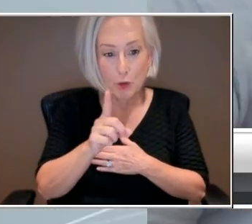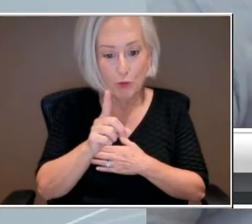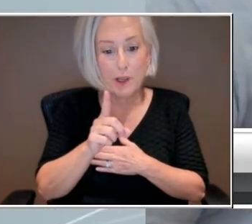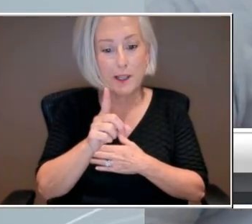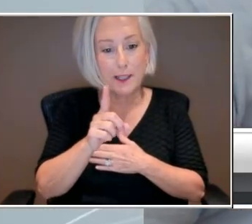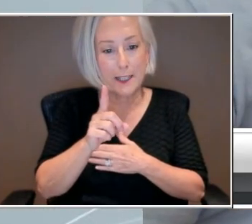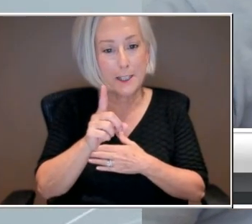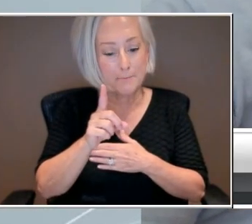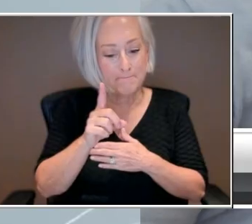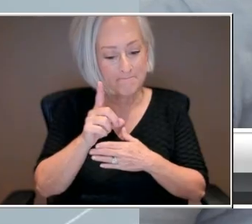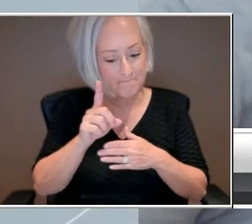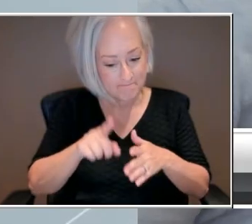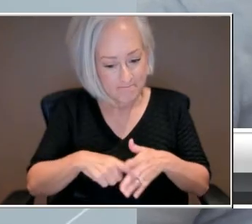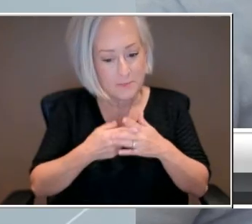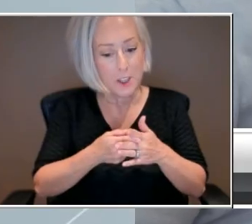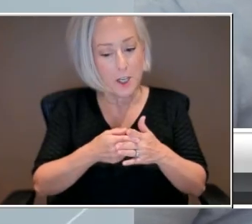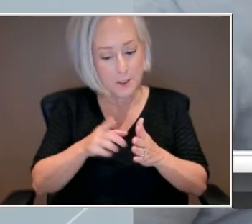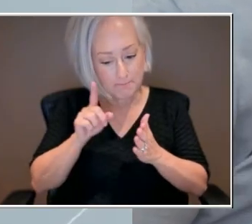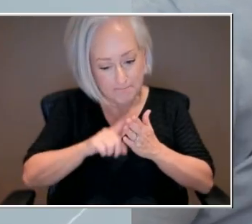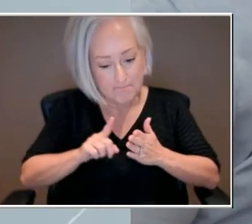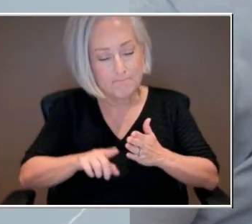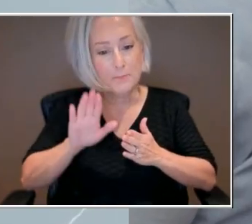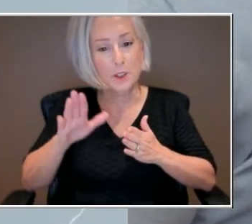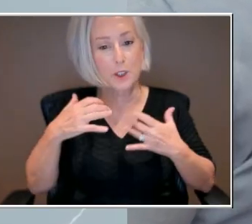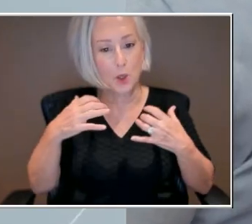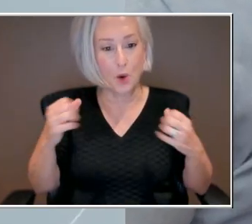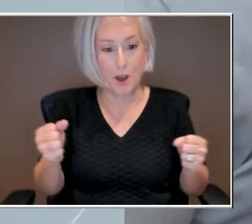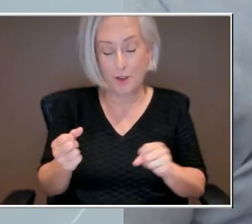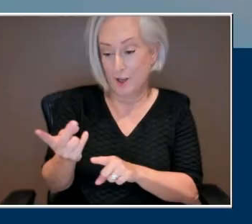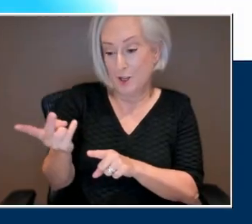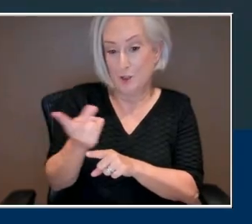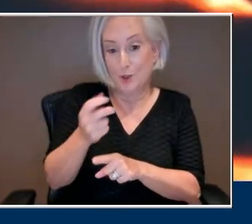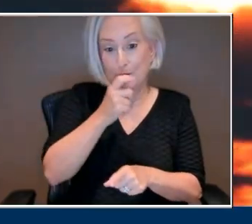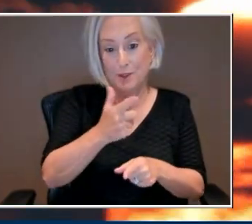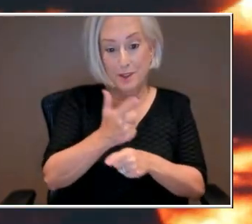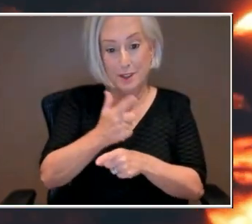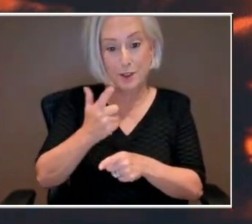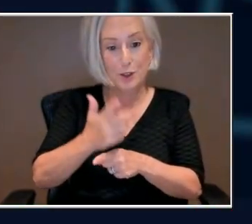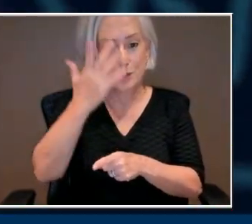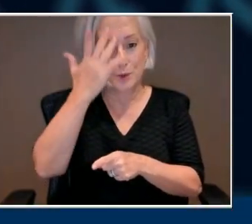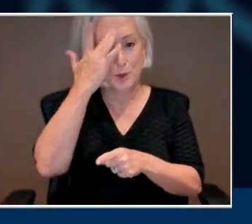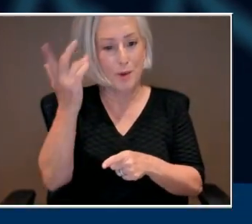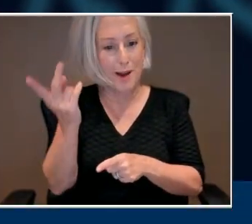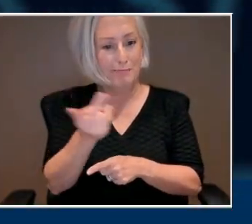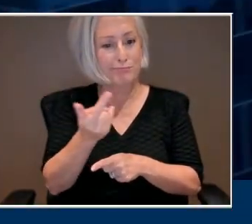two sisters attribute to them being alive today.